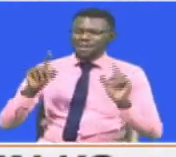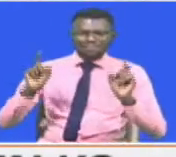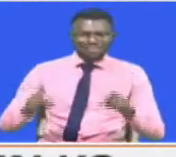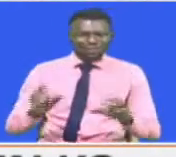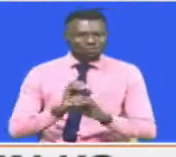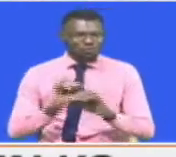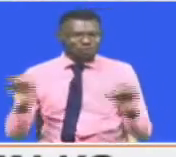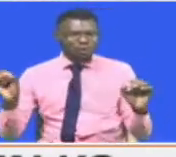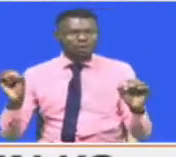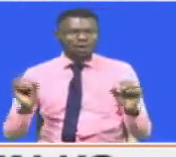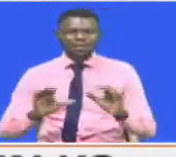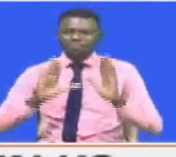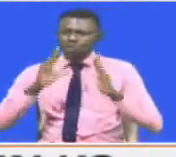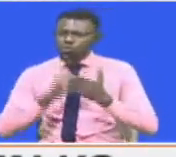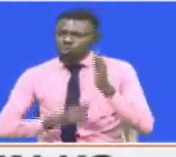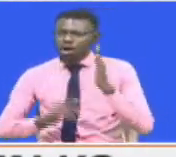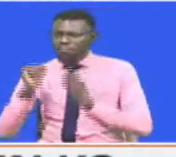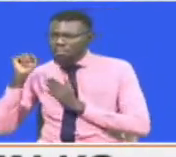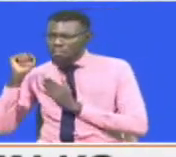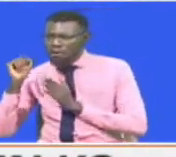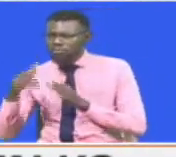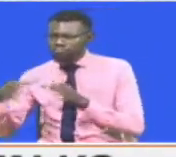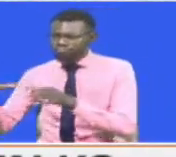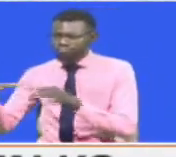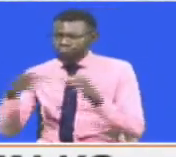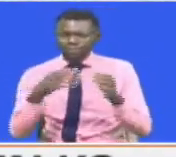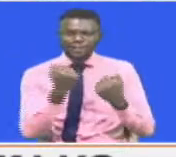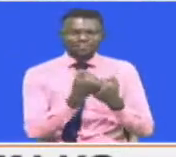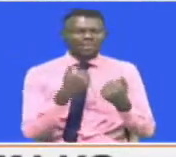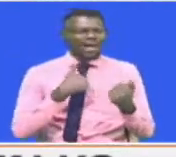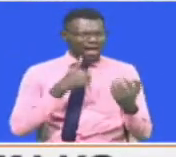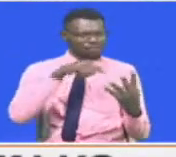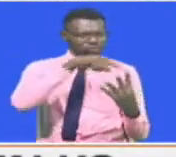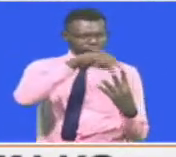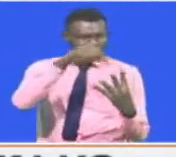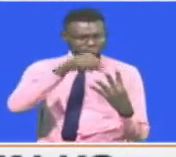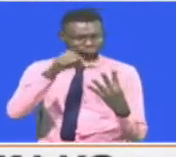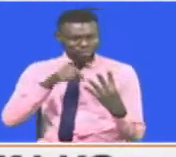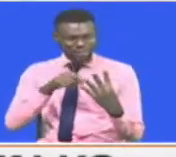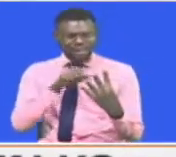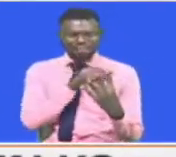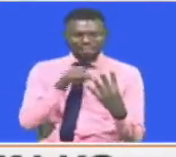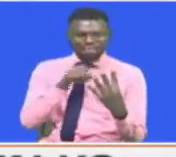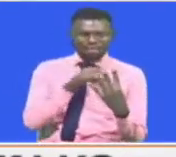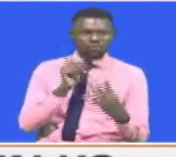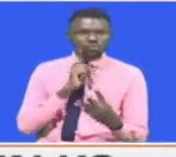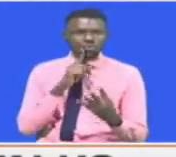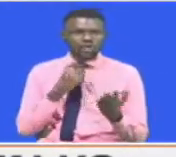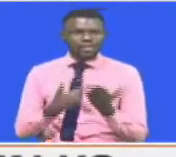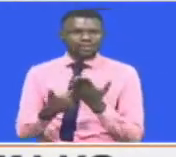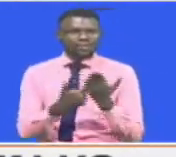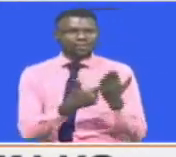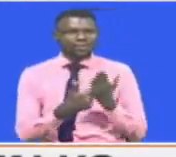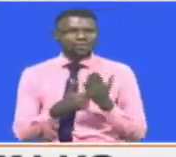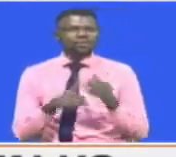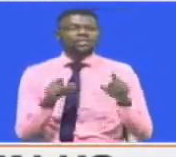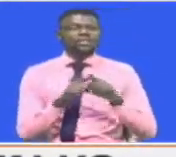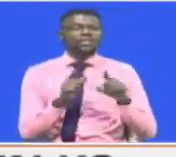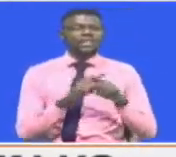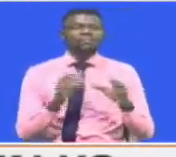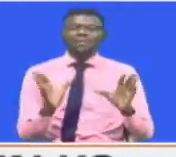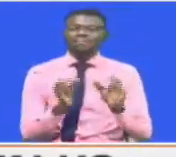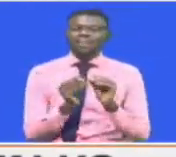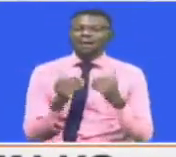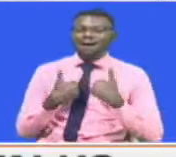there's political goodwill. So those three options are the ones we are still examining tomorrow. The committee will have another harmonization